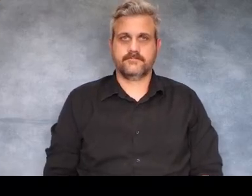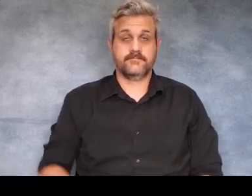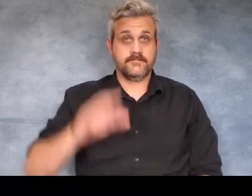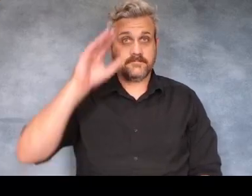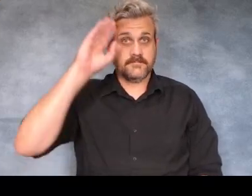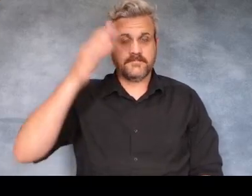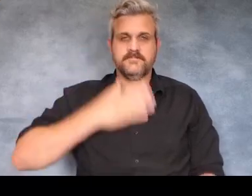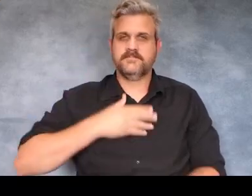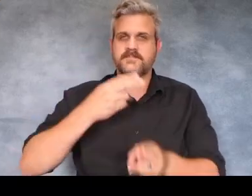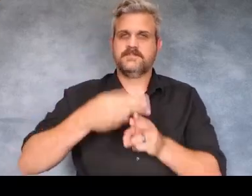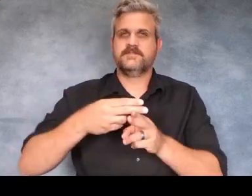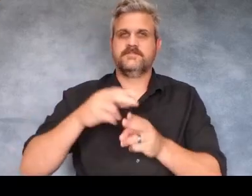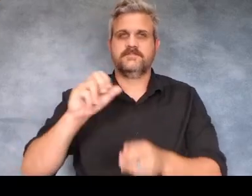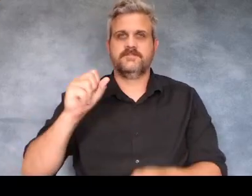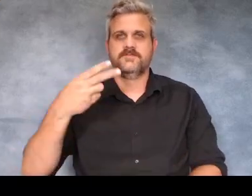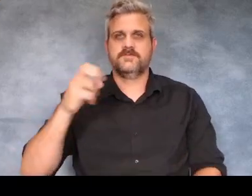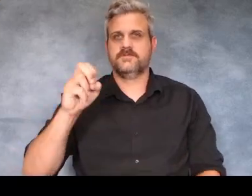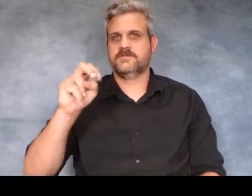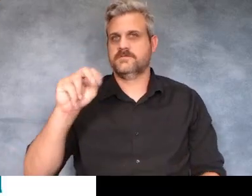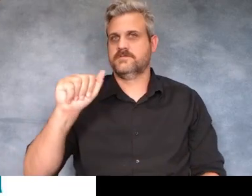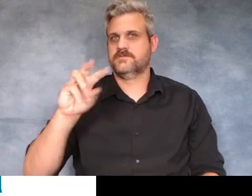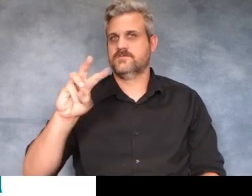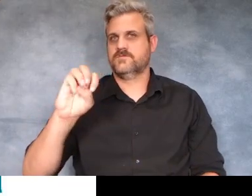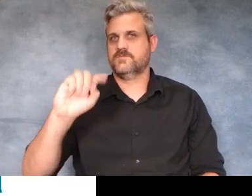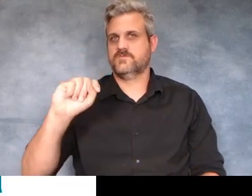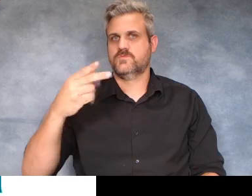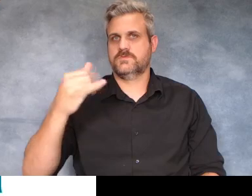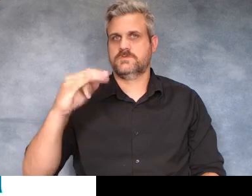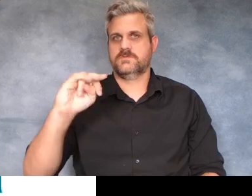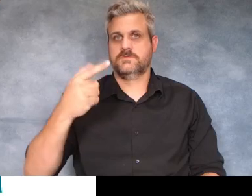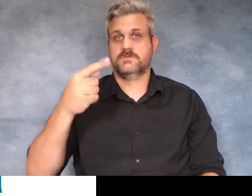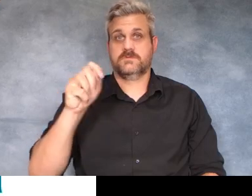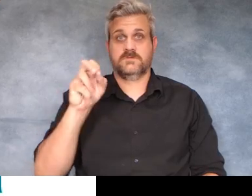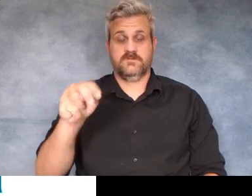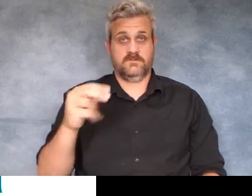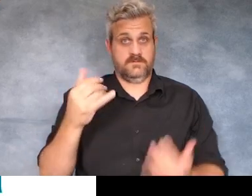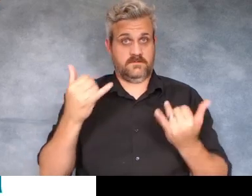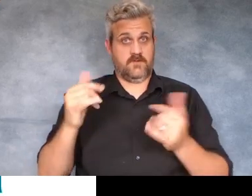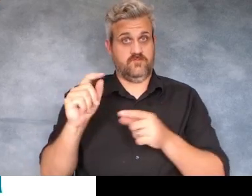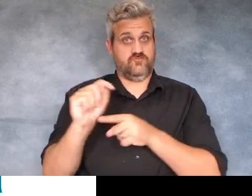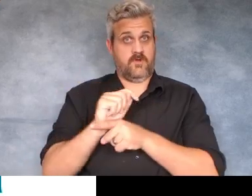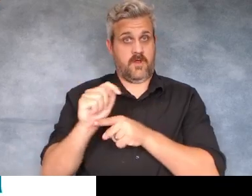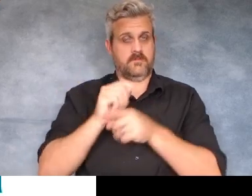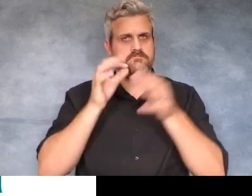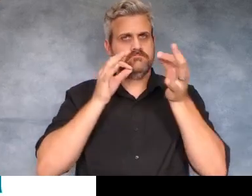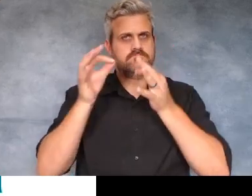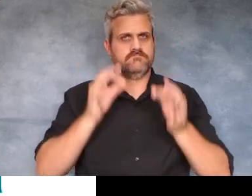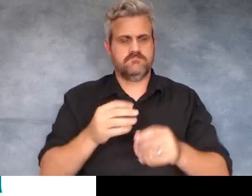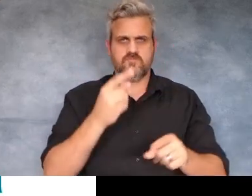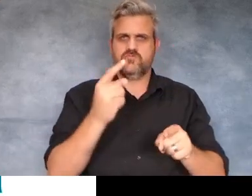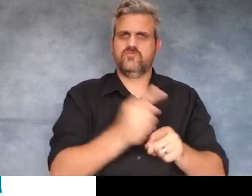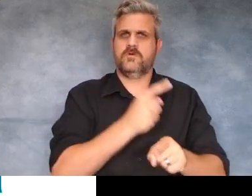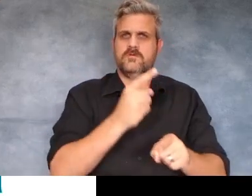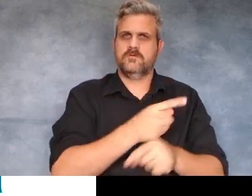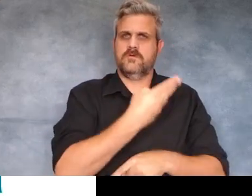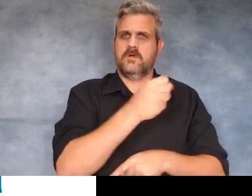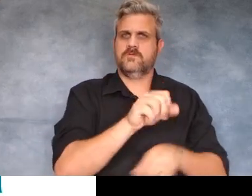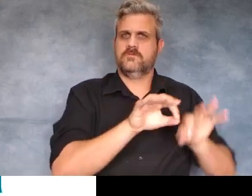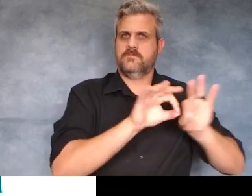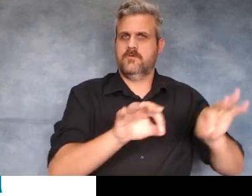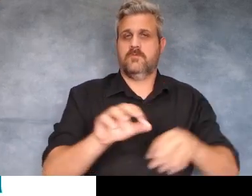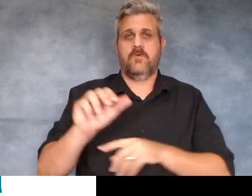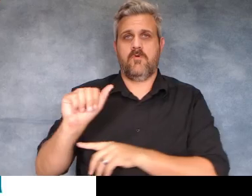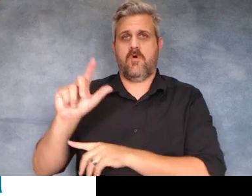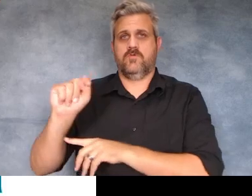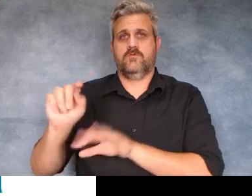Hi, my name is Sheena Wethington, and this module today will describe the difference between the regular high school diploma versus alternative high